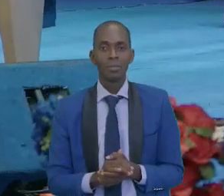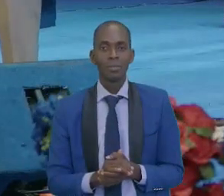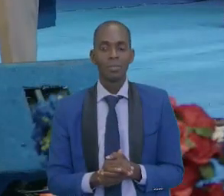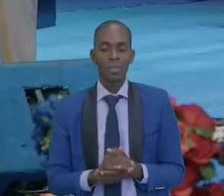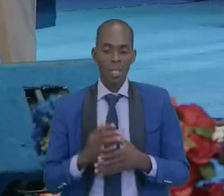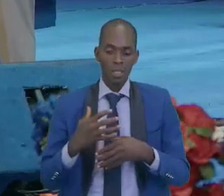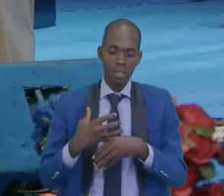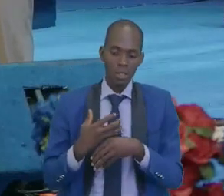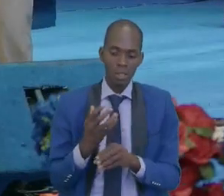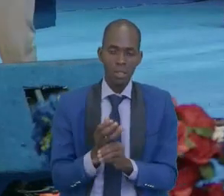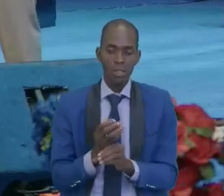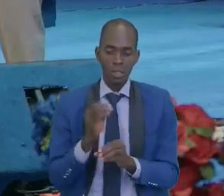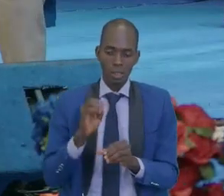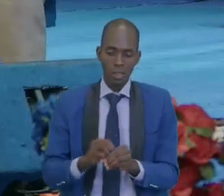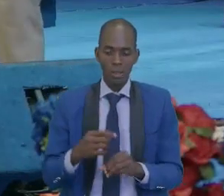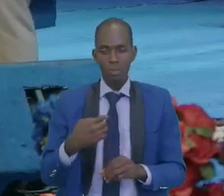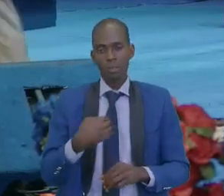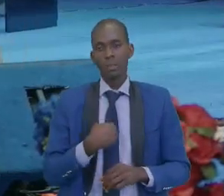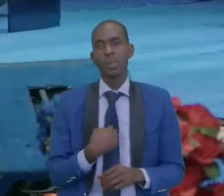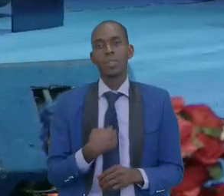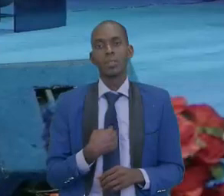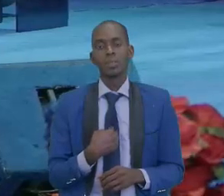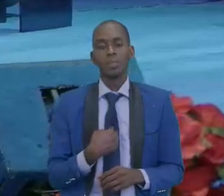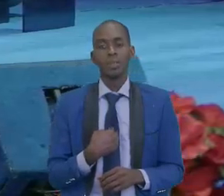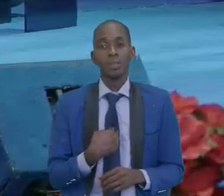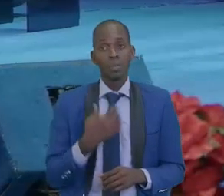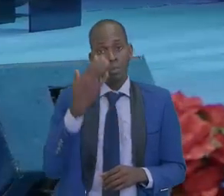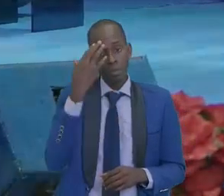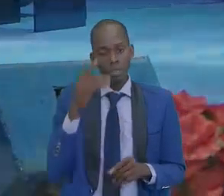Create in me. You know, as